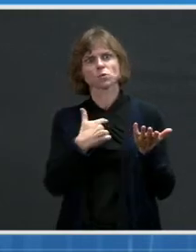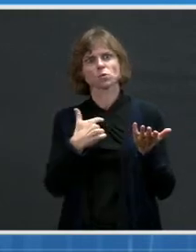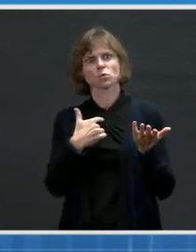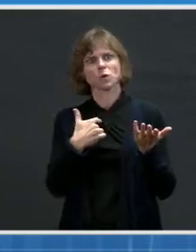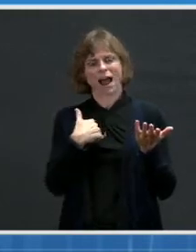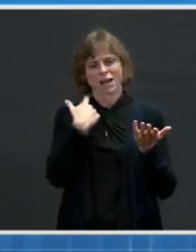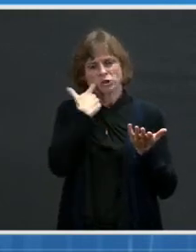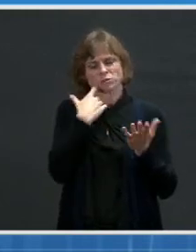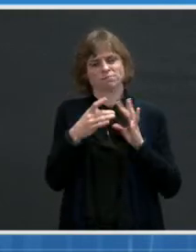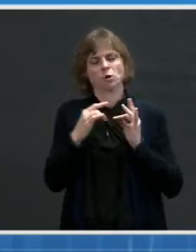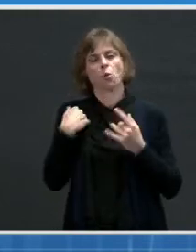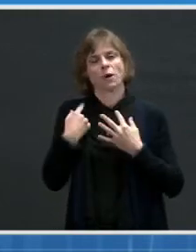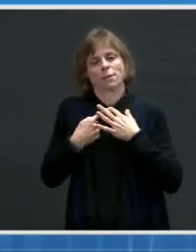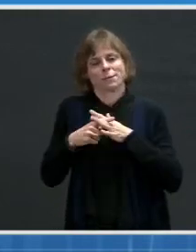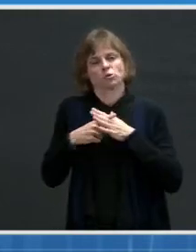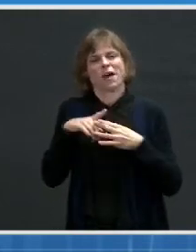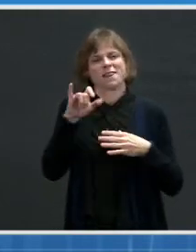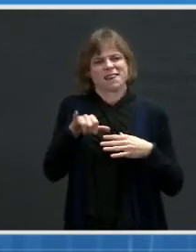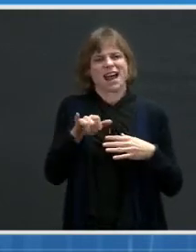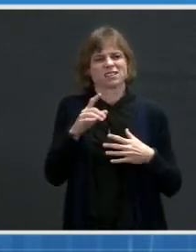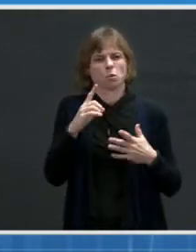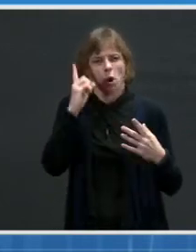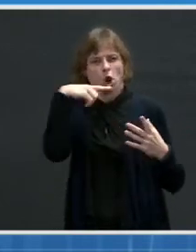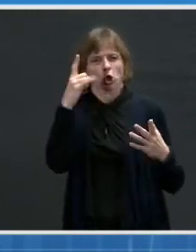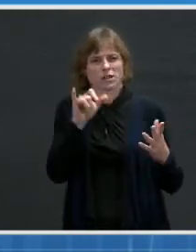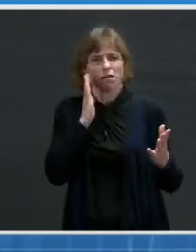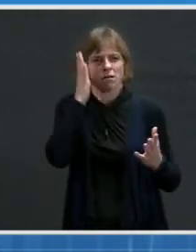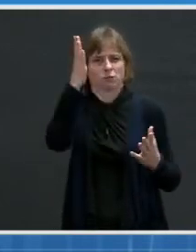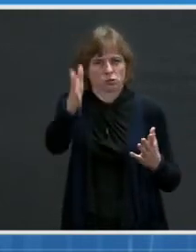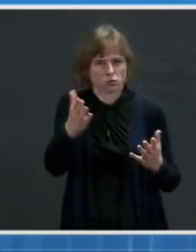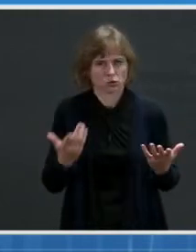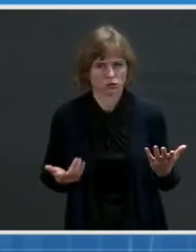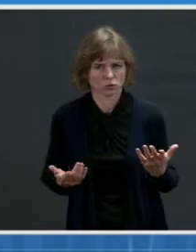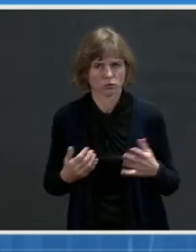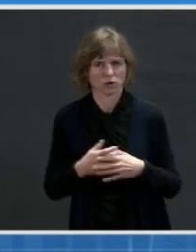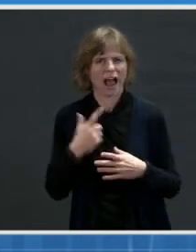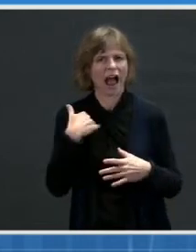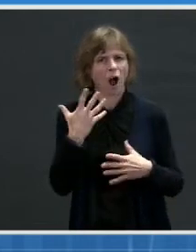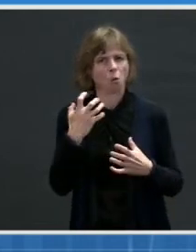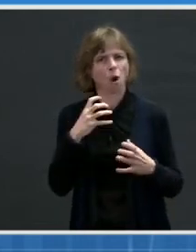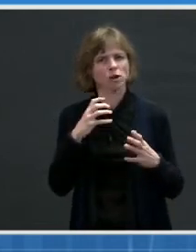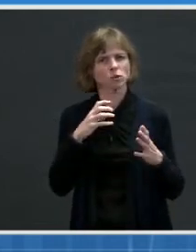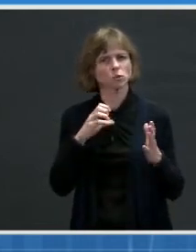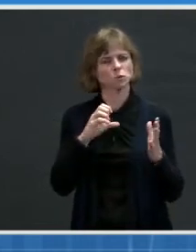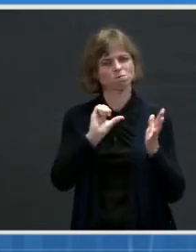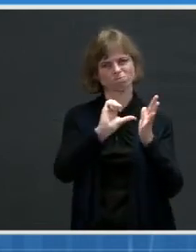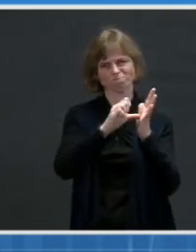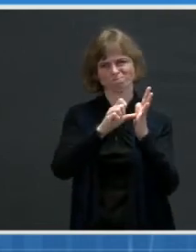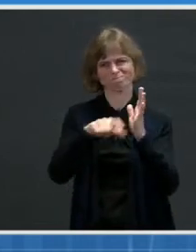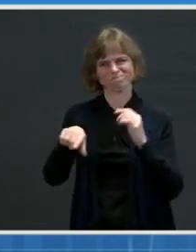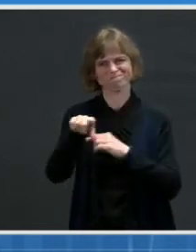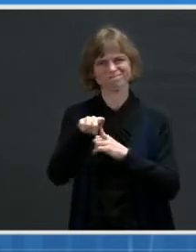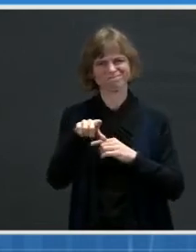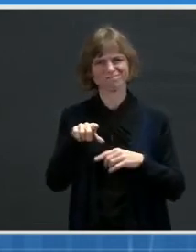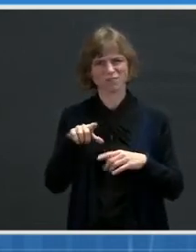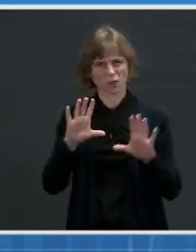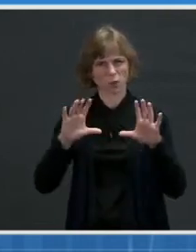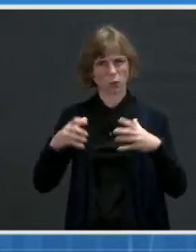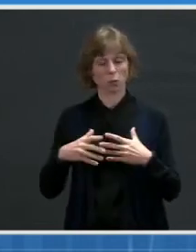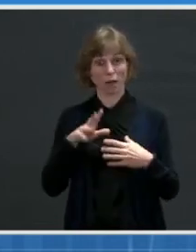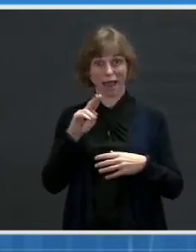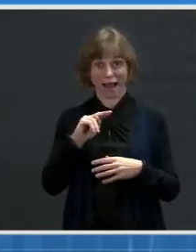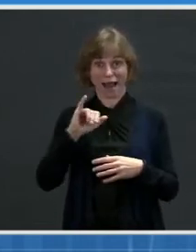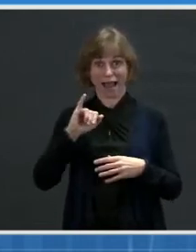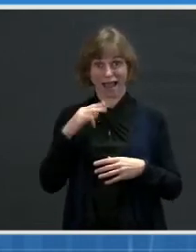be the direction of the future. I want to point out to the group that the NIH in April